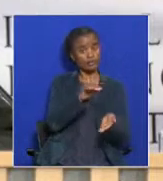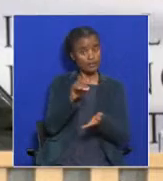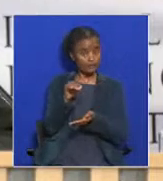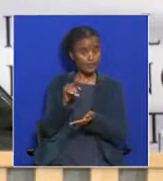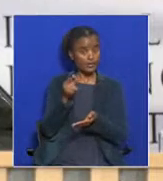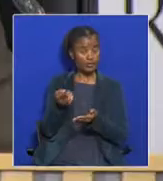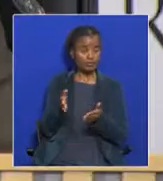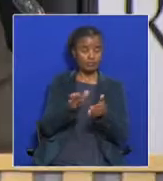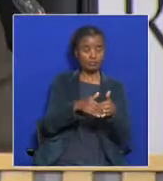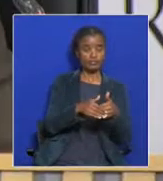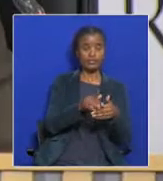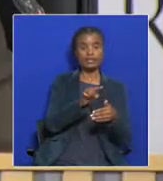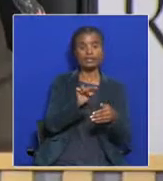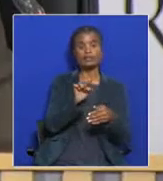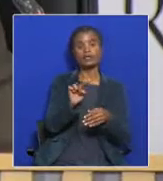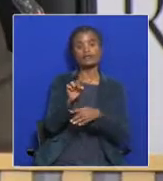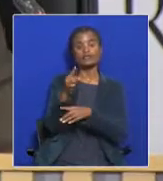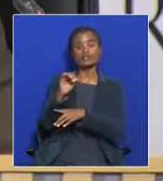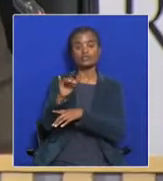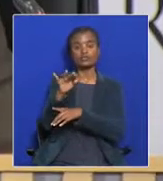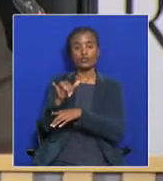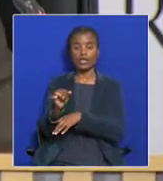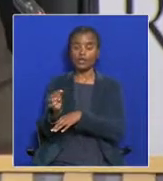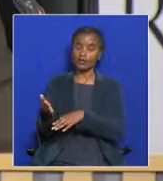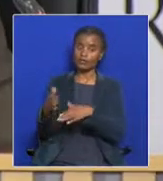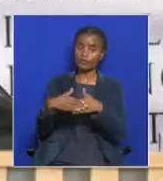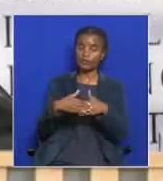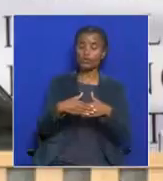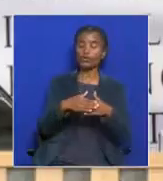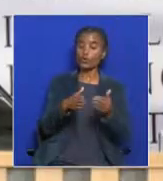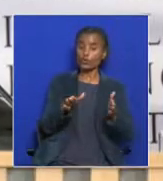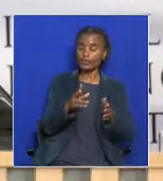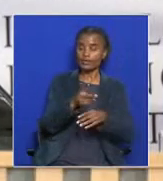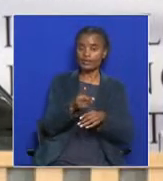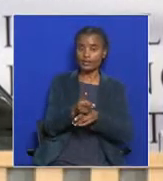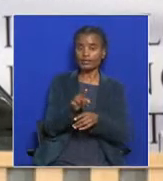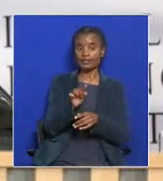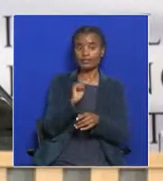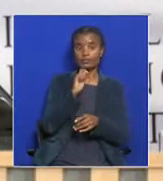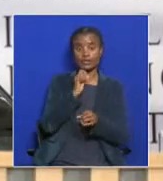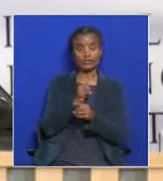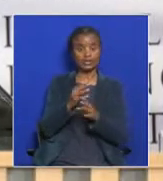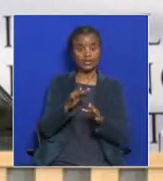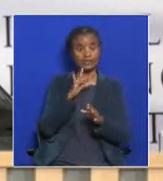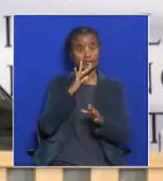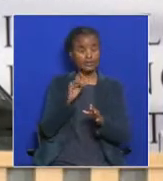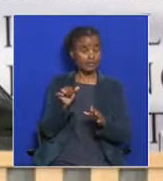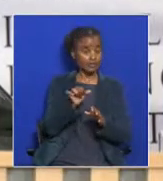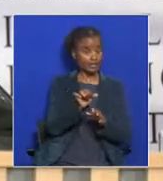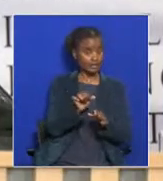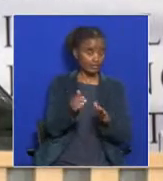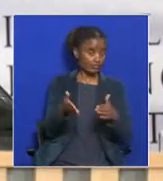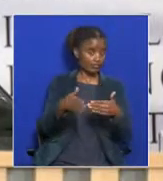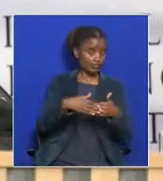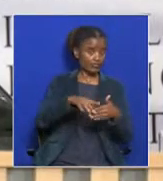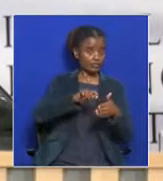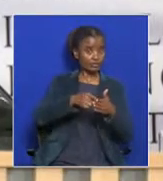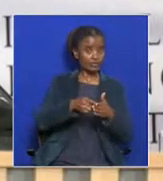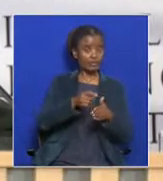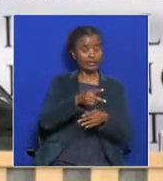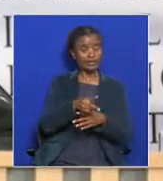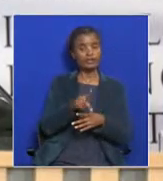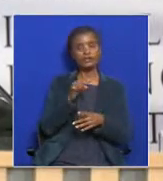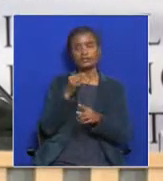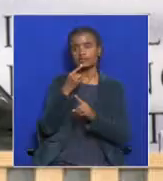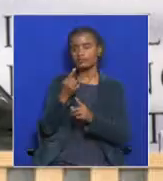of July. That's what we started with this morning. yes. On the 1st of July, did you reseal? And it was Rick Marrow, you didn't remember, maybe you did. Then